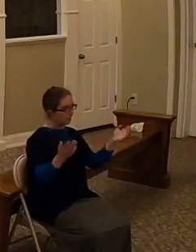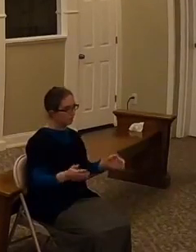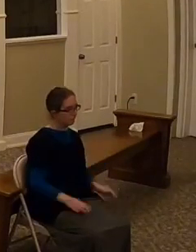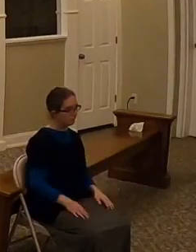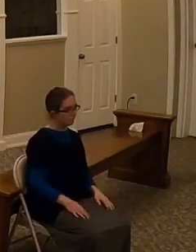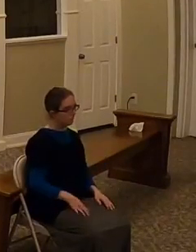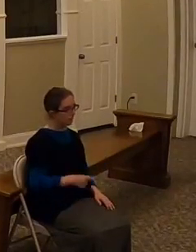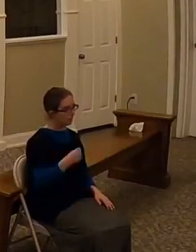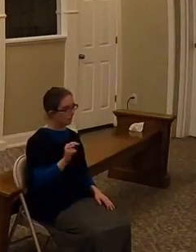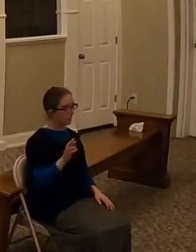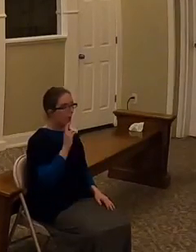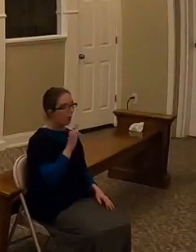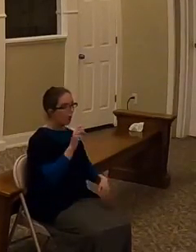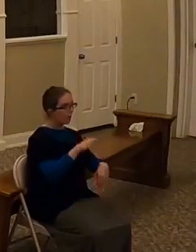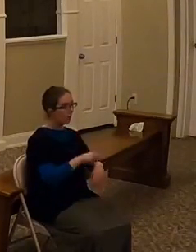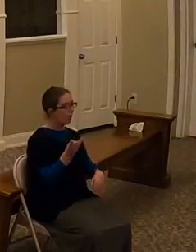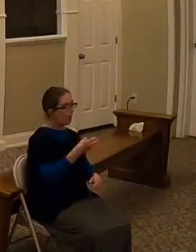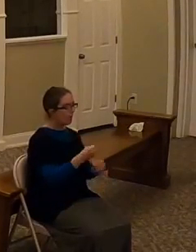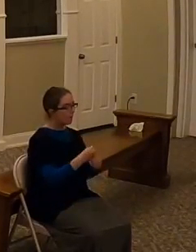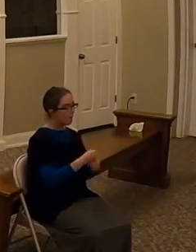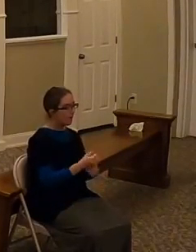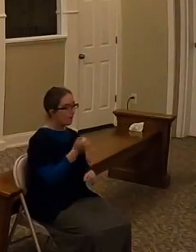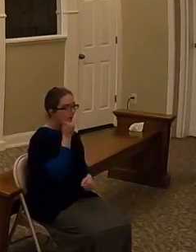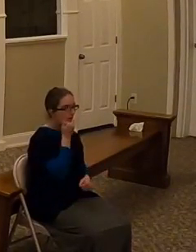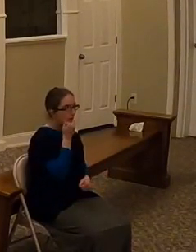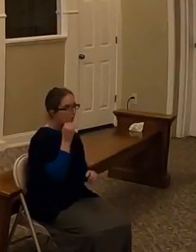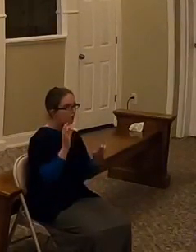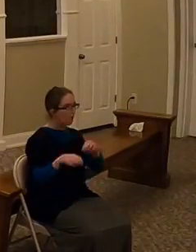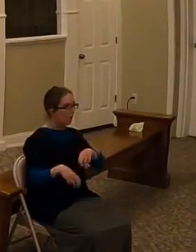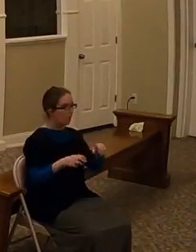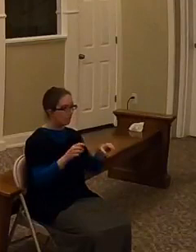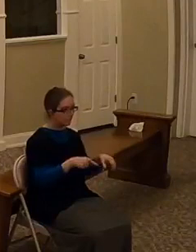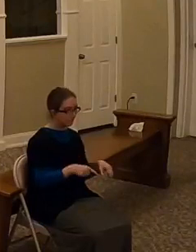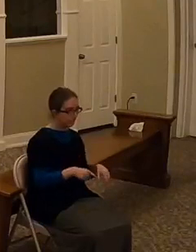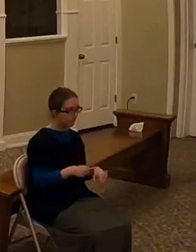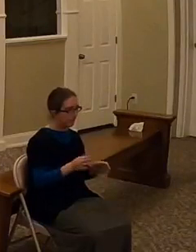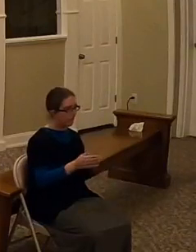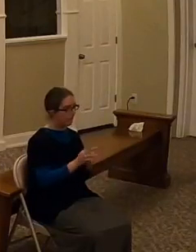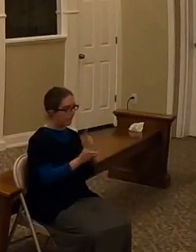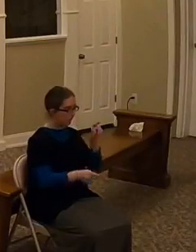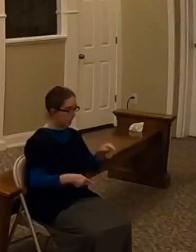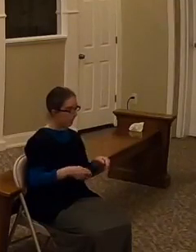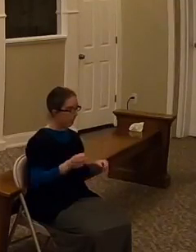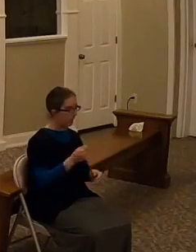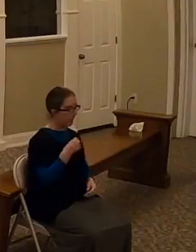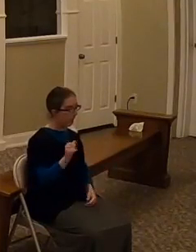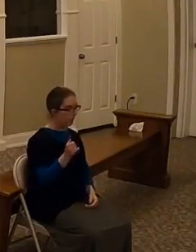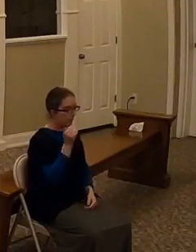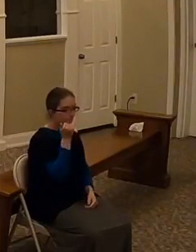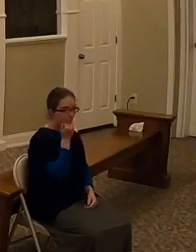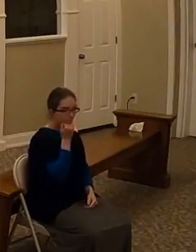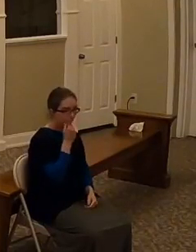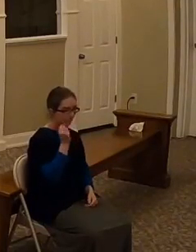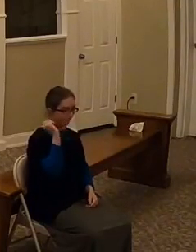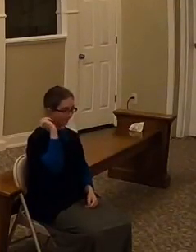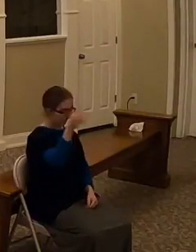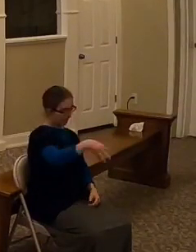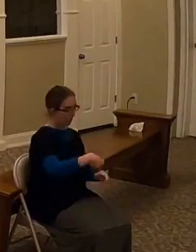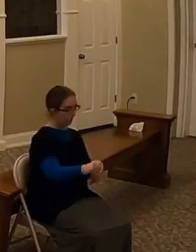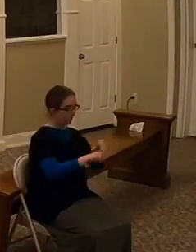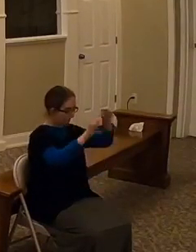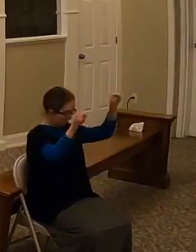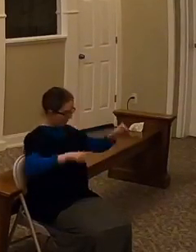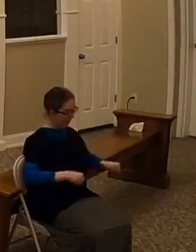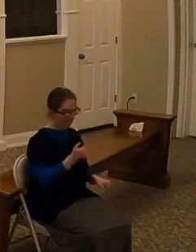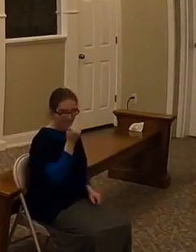Hallelujah. So there's times that we make mistakes. You know what you do? You know what some people do when they make a mistake? They throw in the towel. This is it. I'm done.